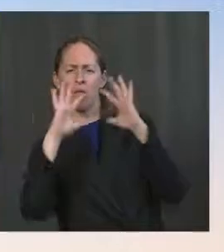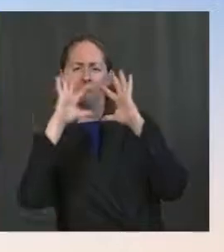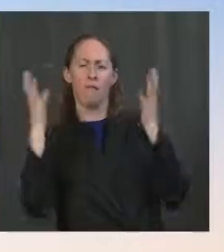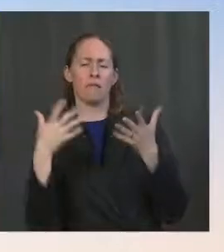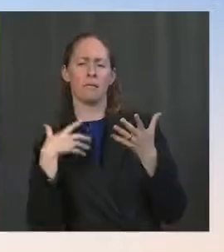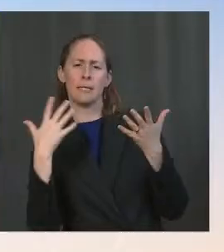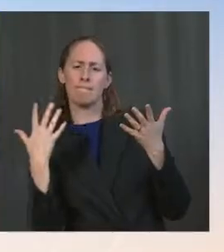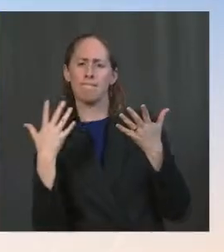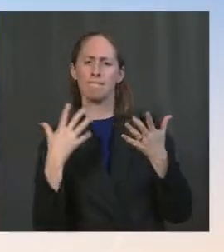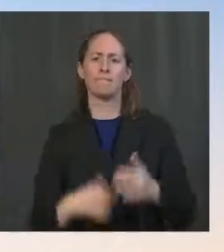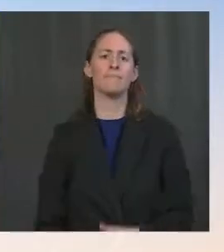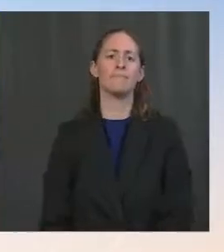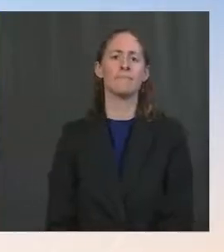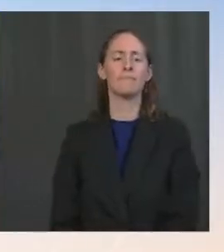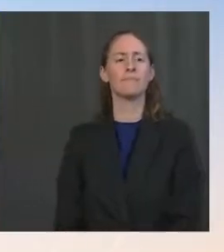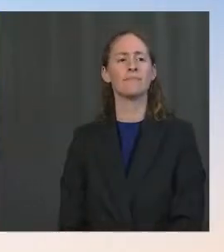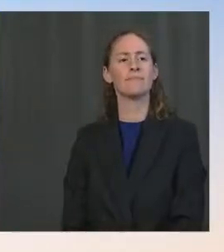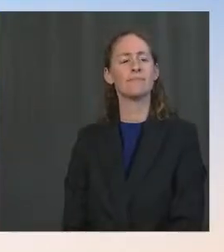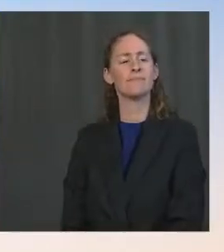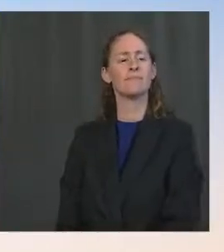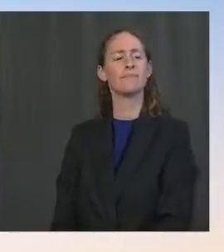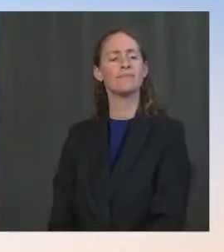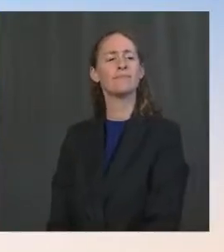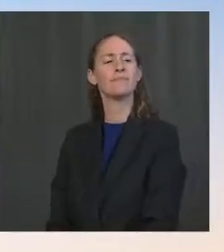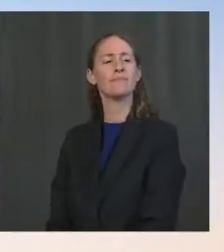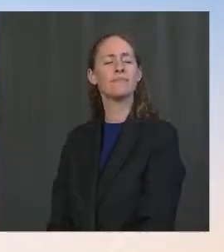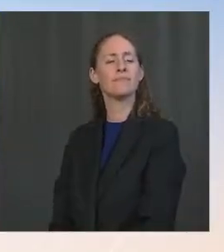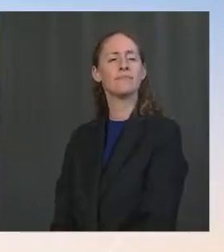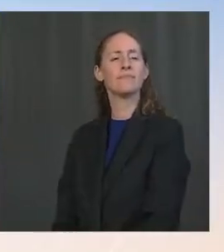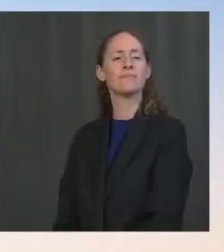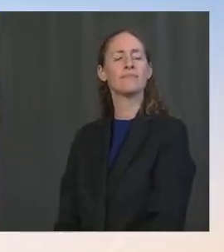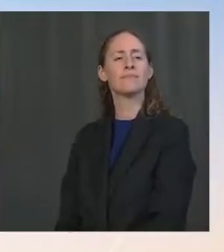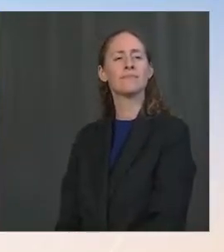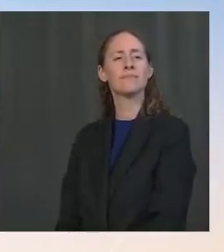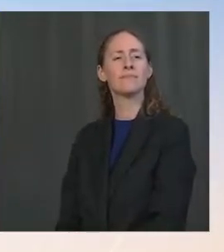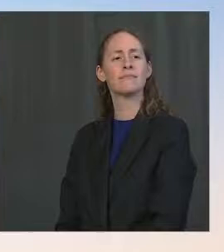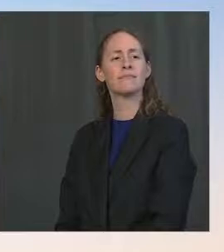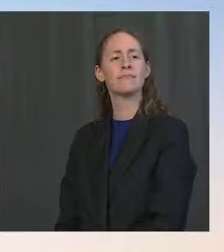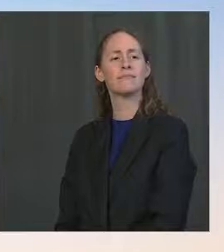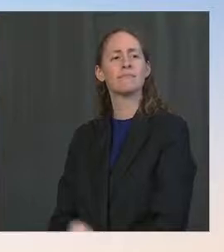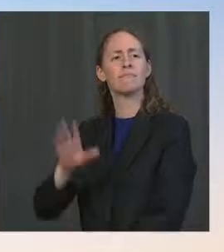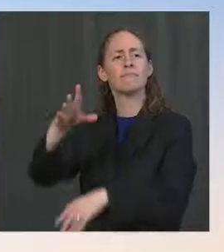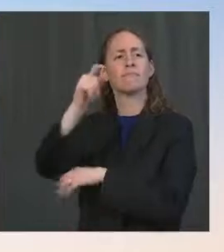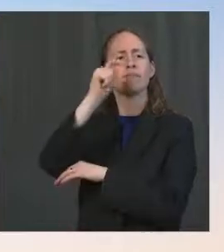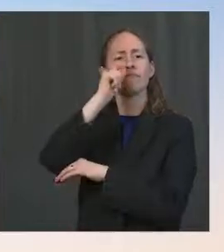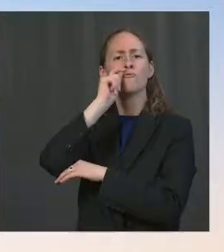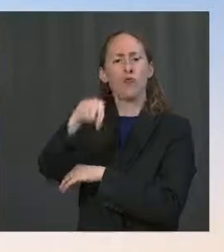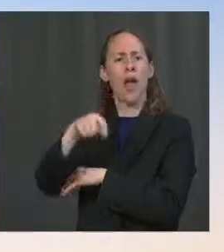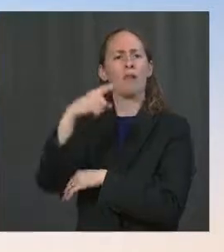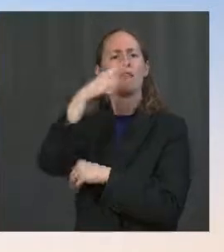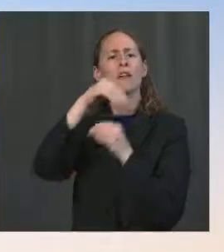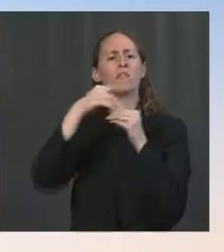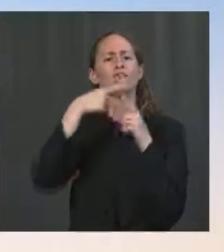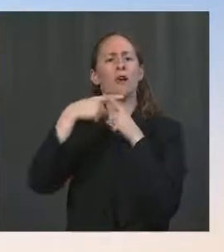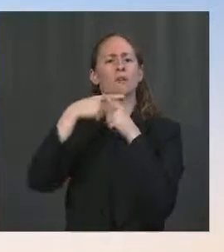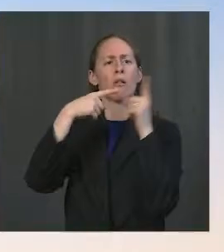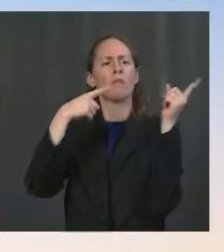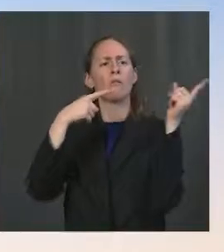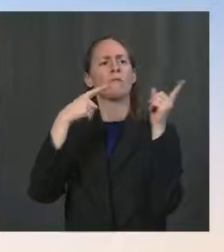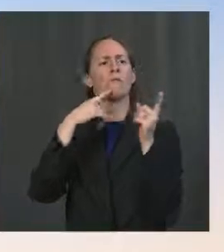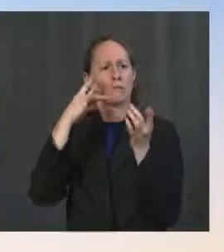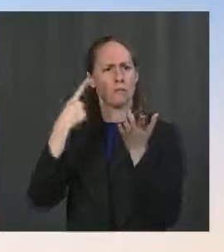one on abortion. On Ukraine, when the president was in Brussels, he was asked about Ukraine getting into the NATO membership action plan, and at the time he